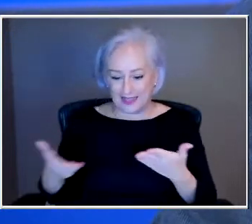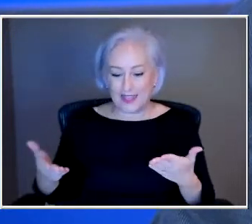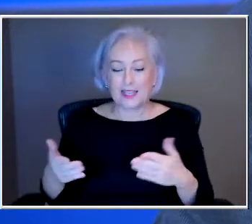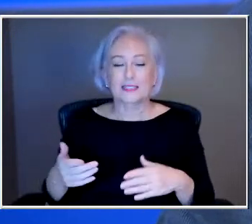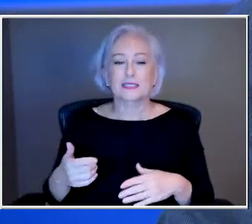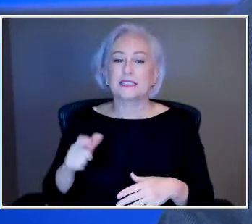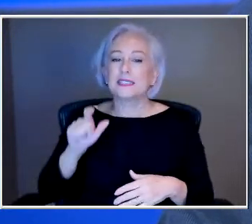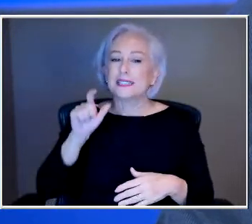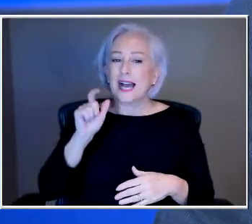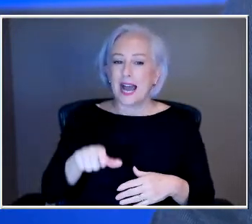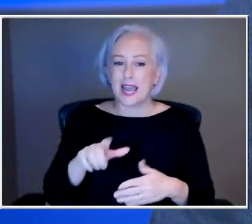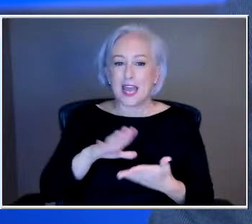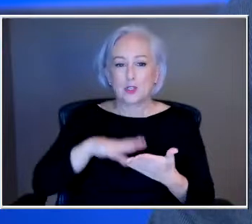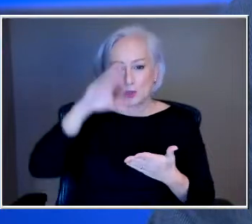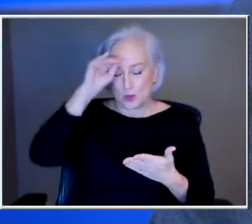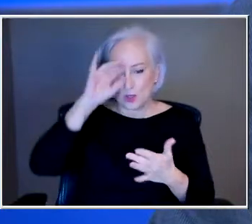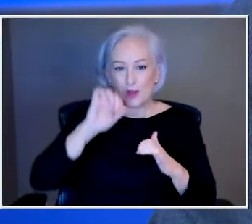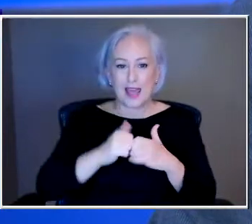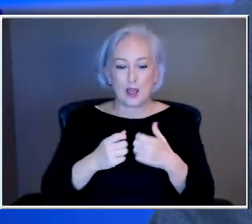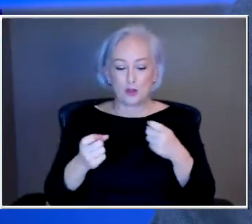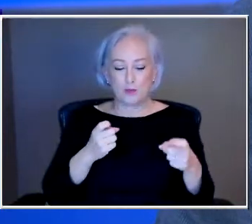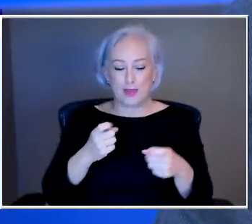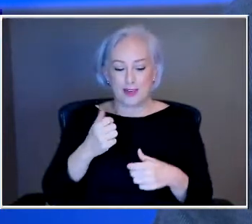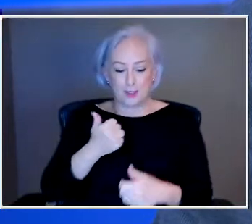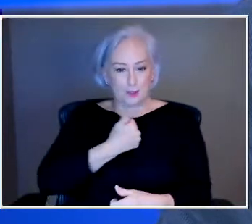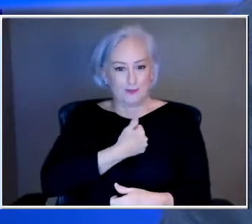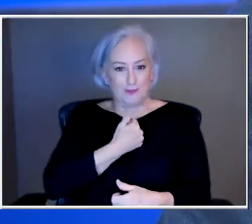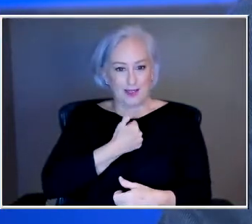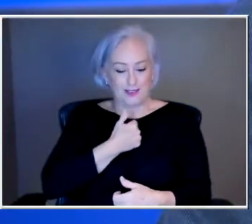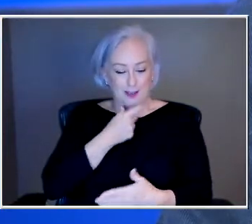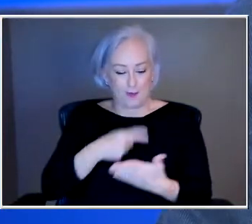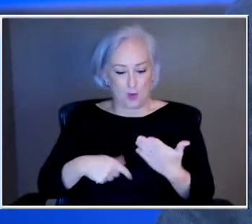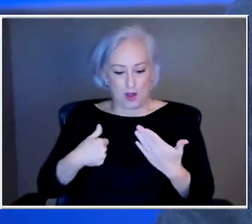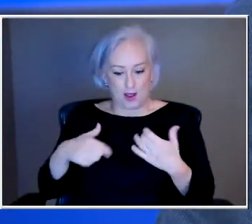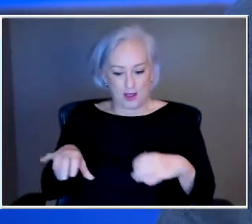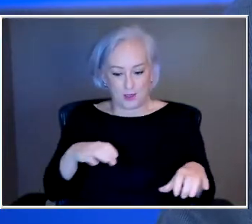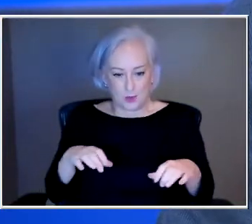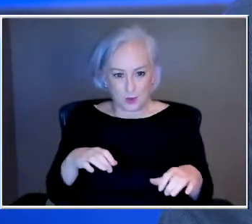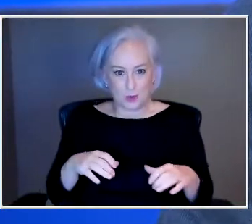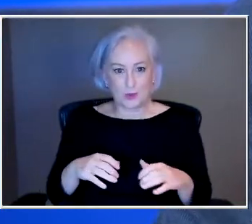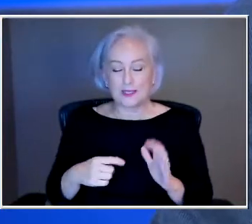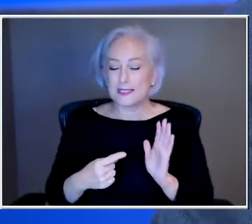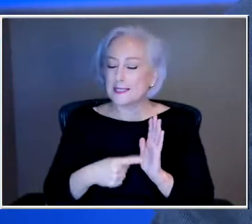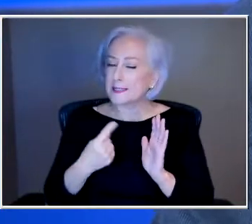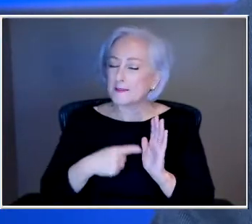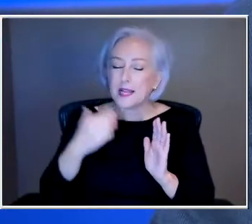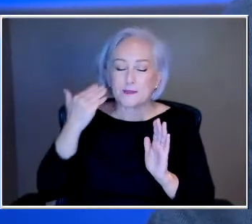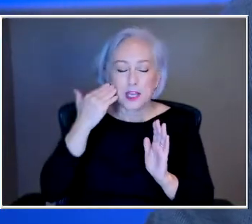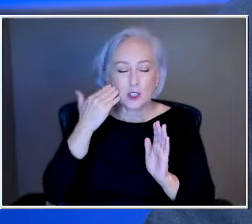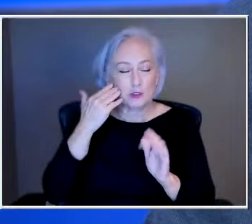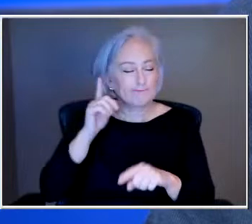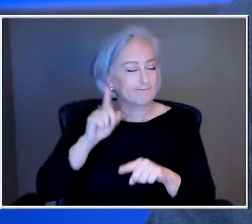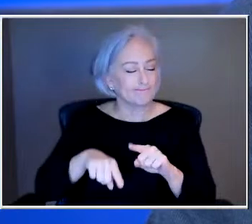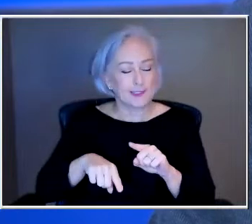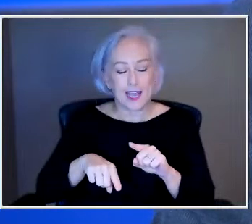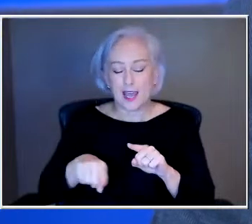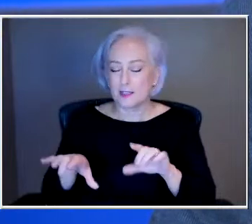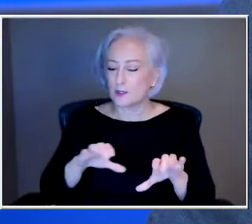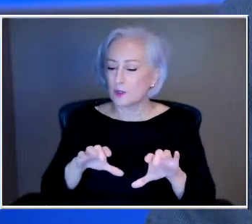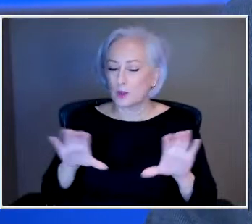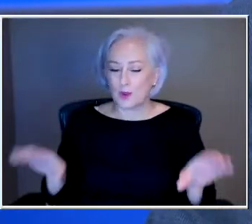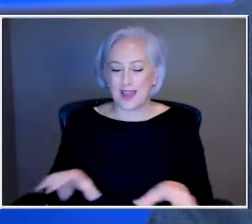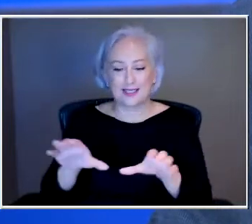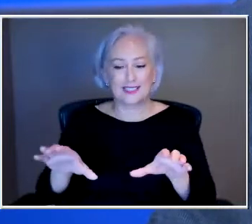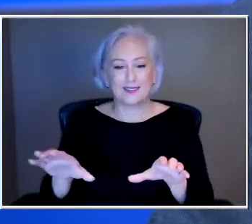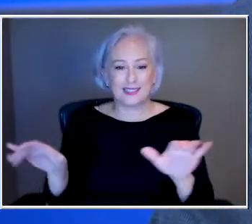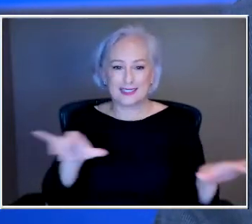to manage what I was doing. There was times where I knew I couldn't be as active as others, and but I was always